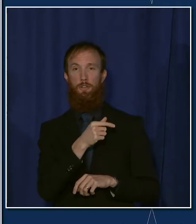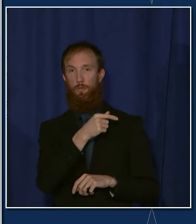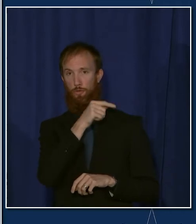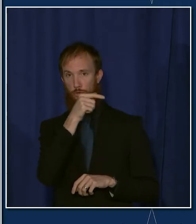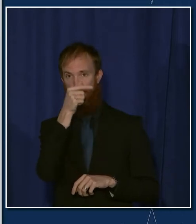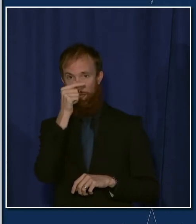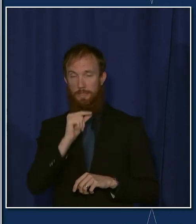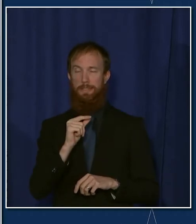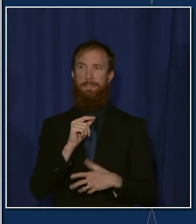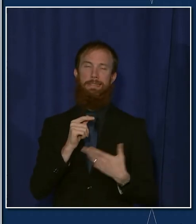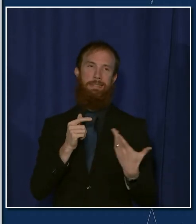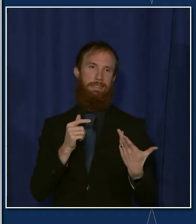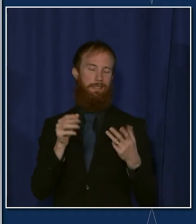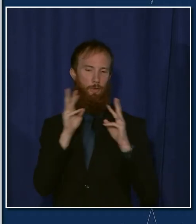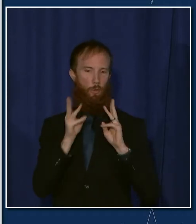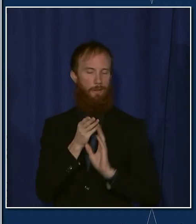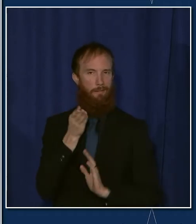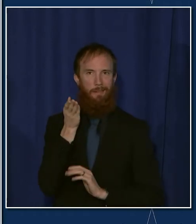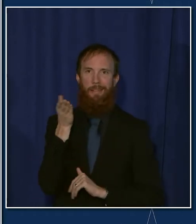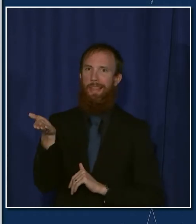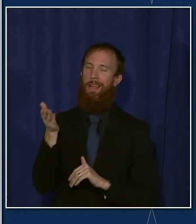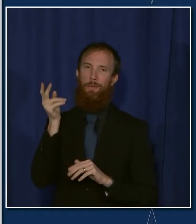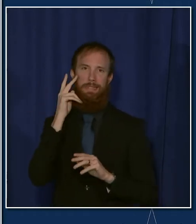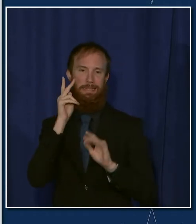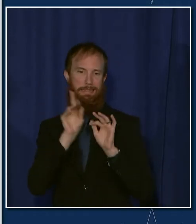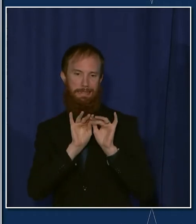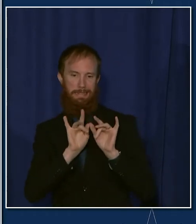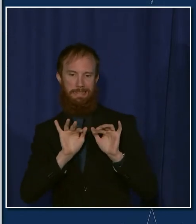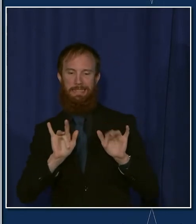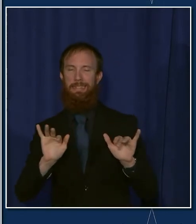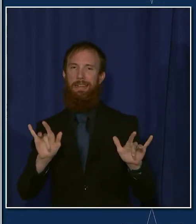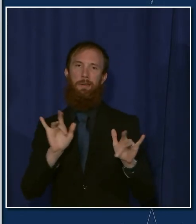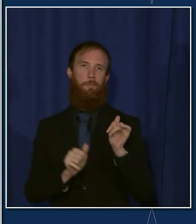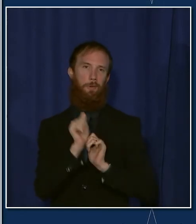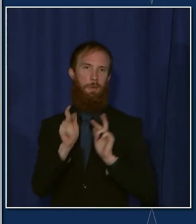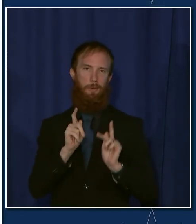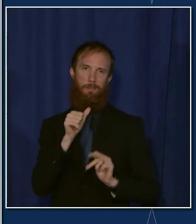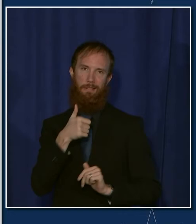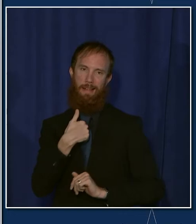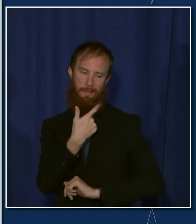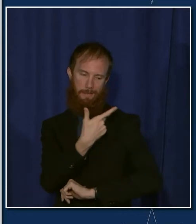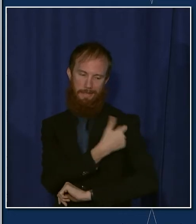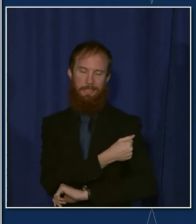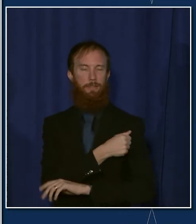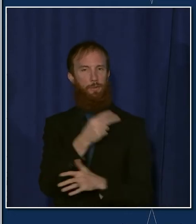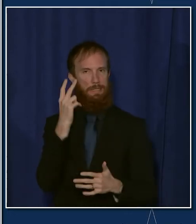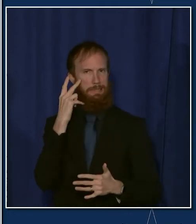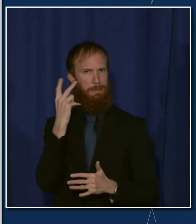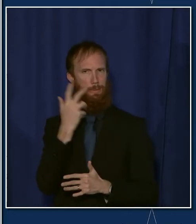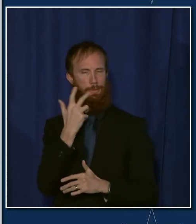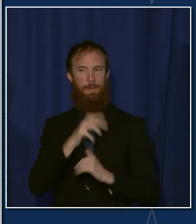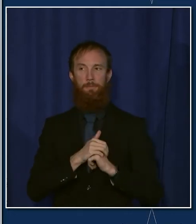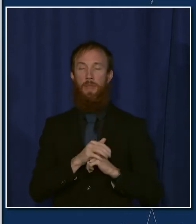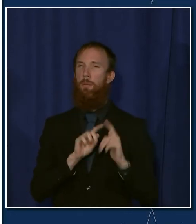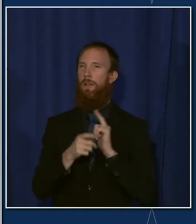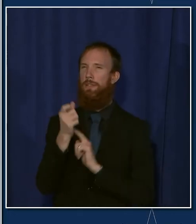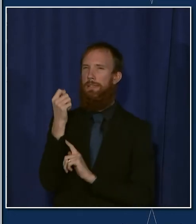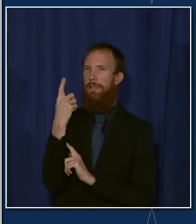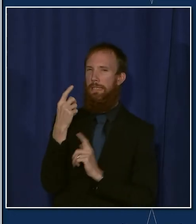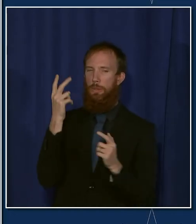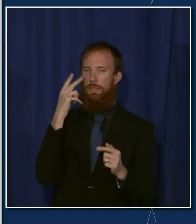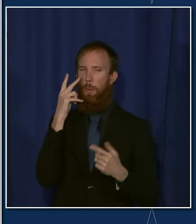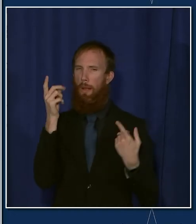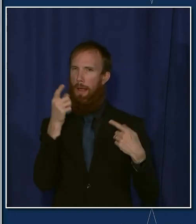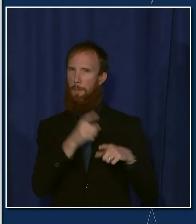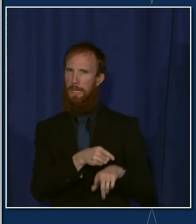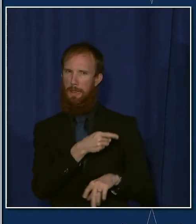winter. This is continued to land largely on the unvaccinated. If you actually look at the details of what Austria is doing, it's not